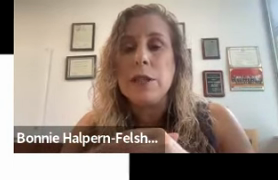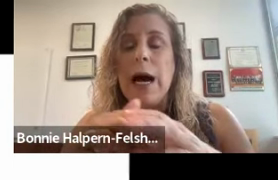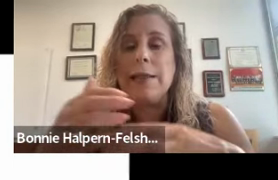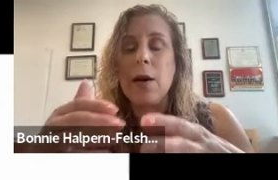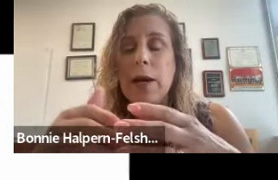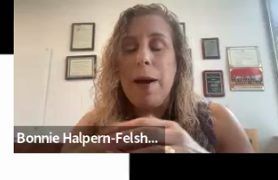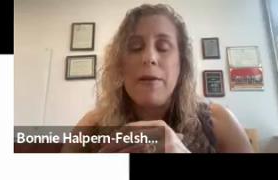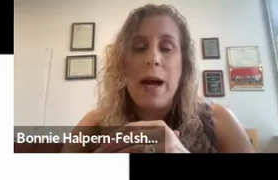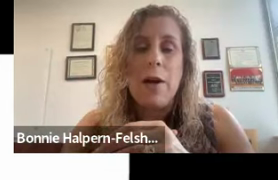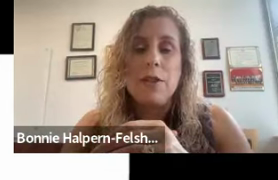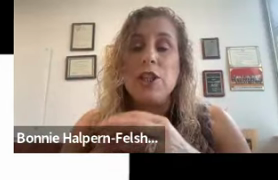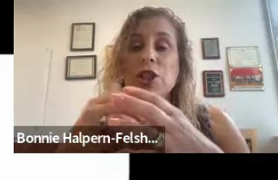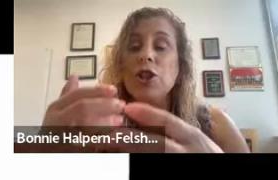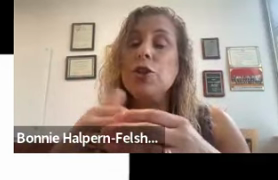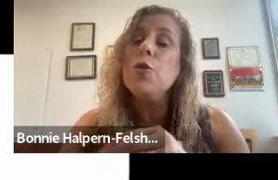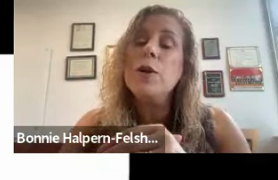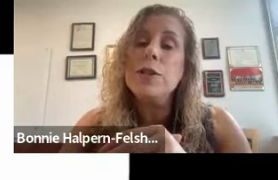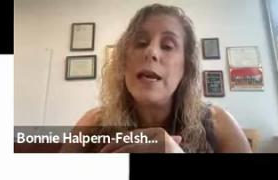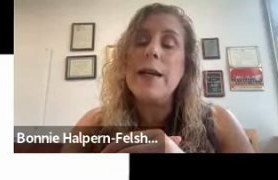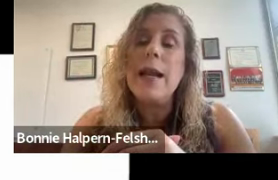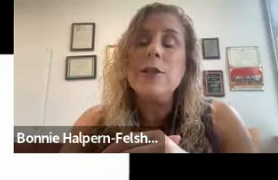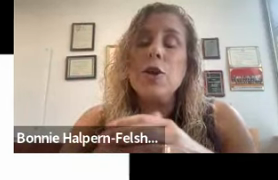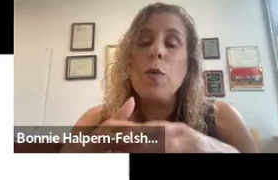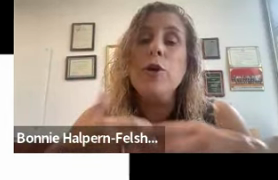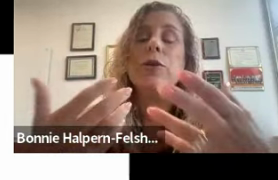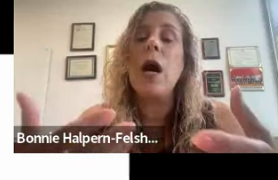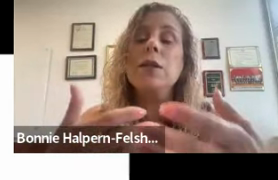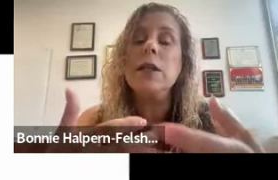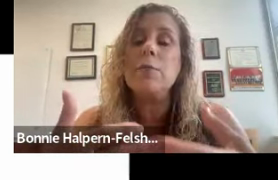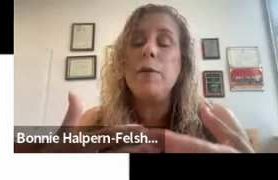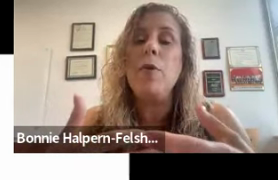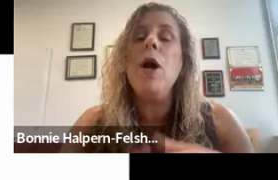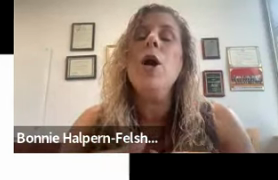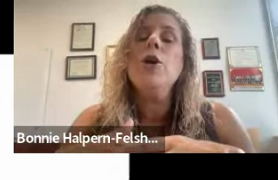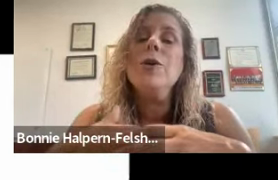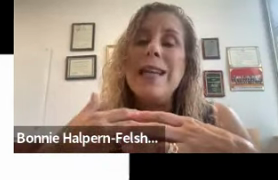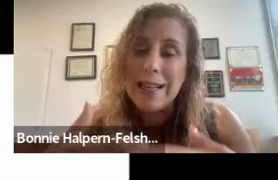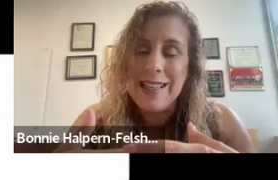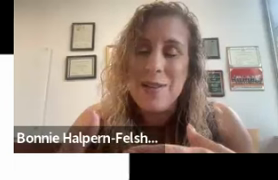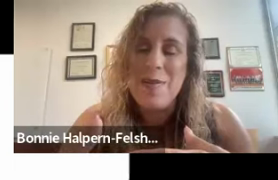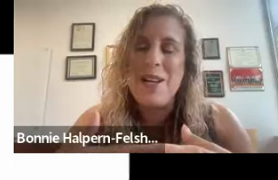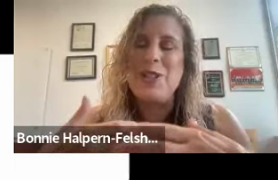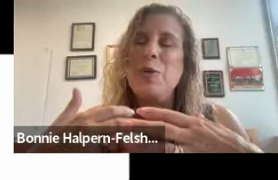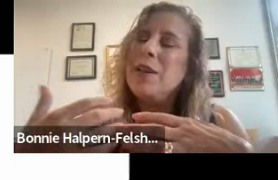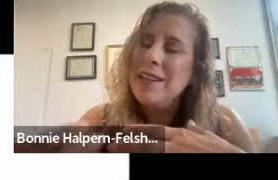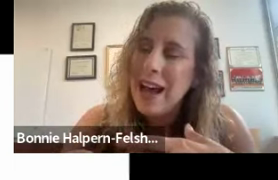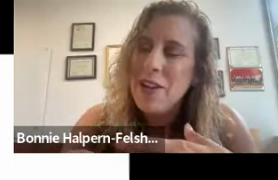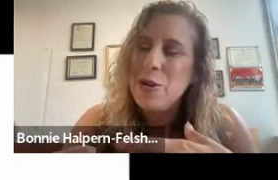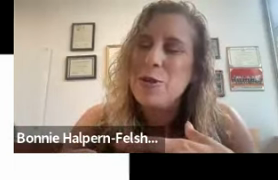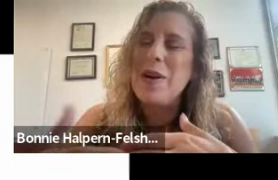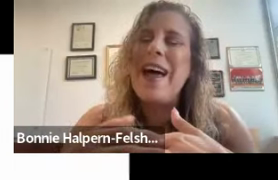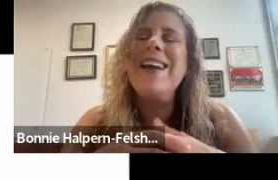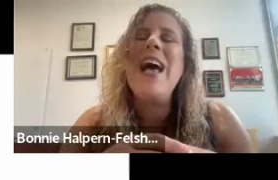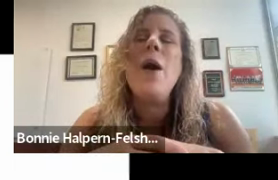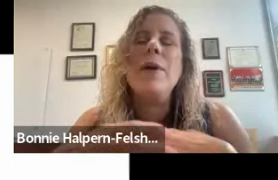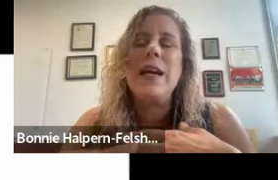in some slides, and I'll keep having that conversation just so you understand it. And so when you talk to young people, you're not telling them that you're stupid, not that